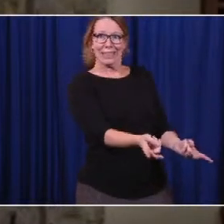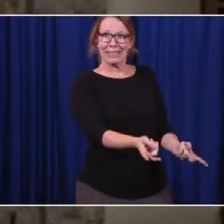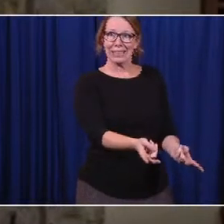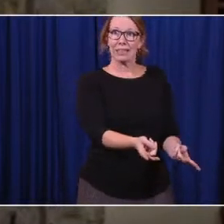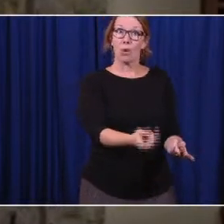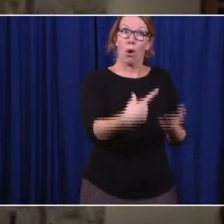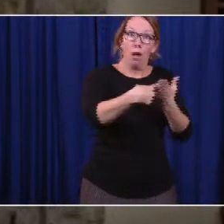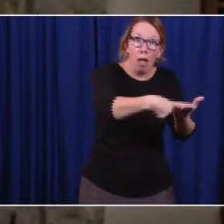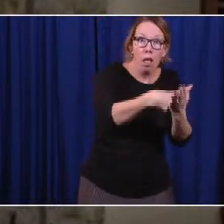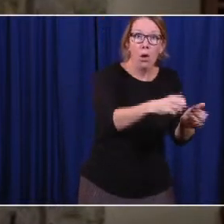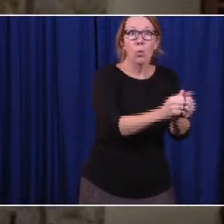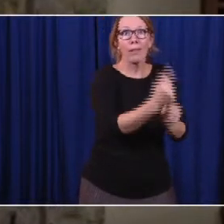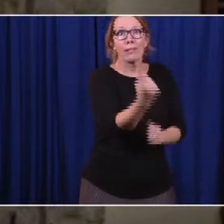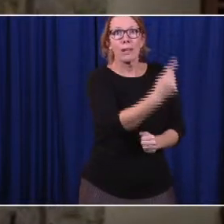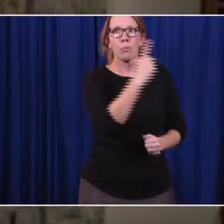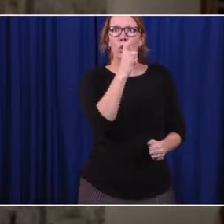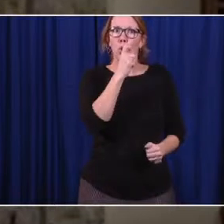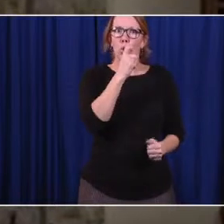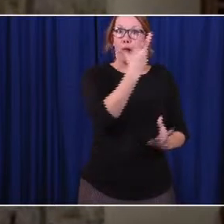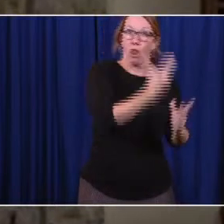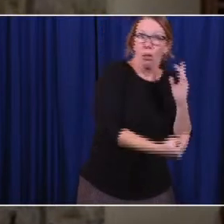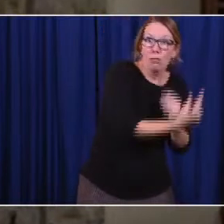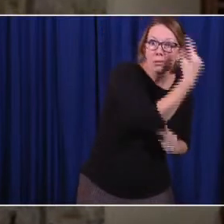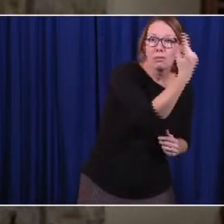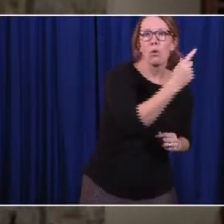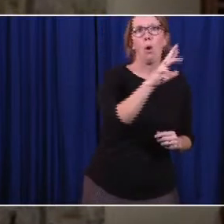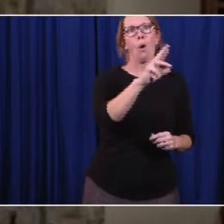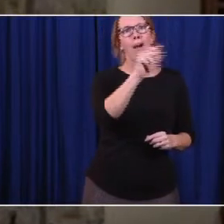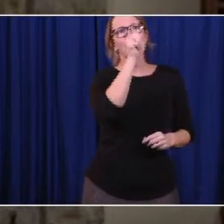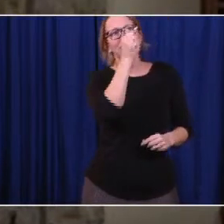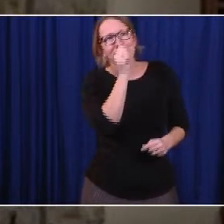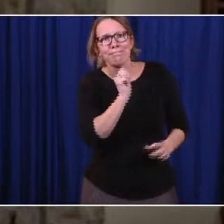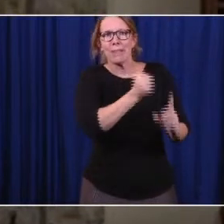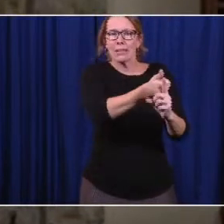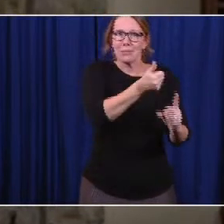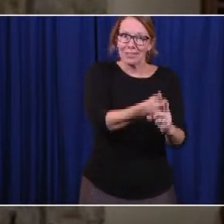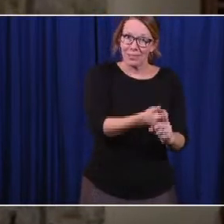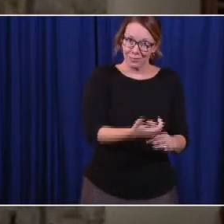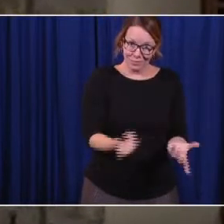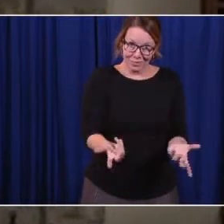to somebody who suffered through this, someone who sees the suffering every day.